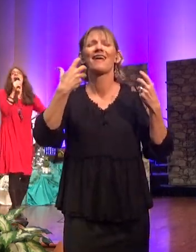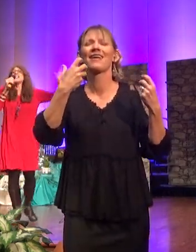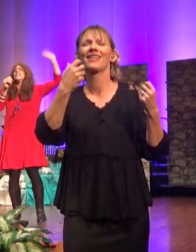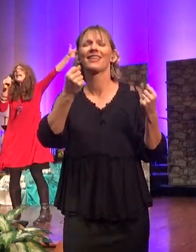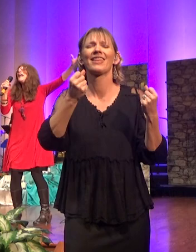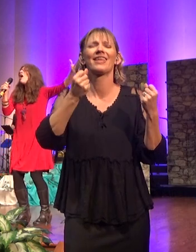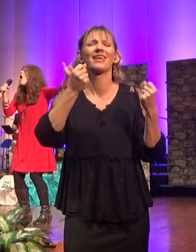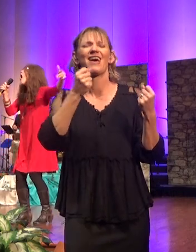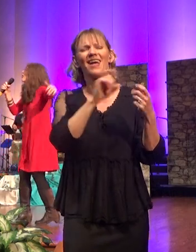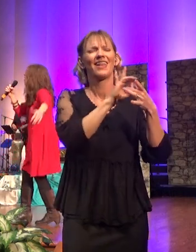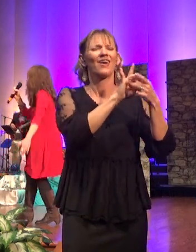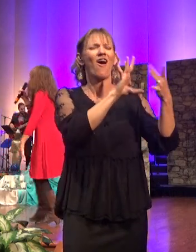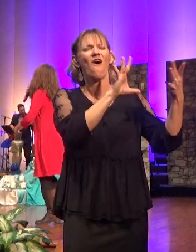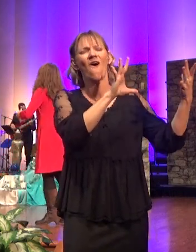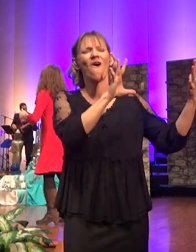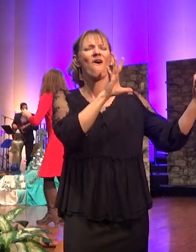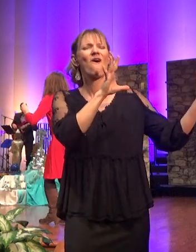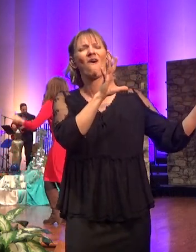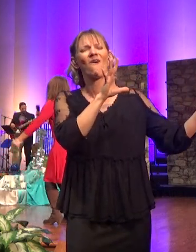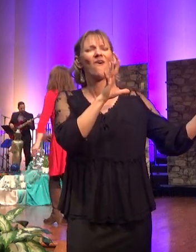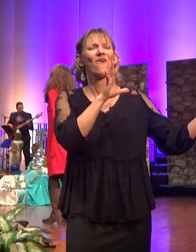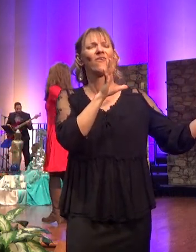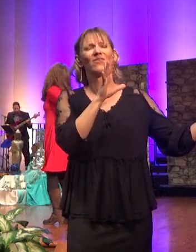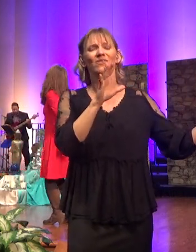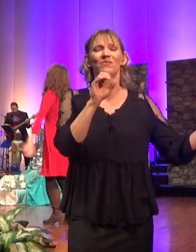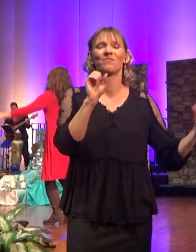to let it all go. Yeah.